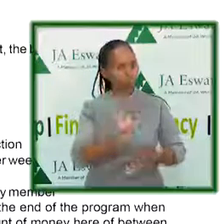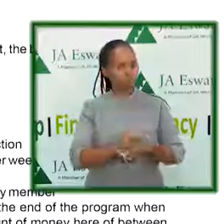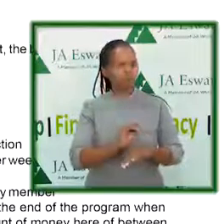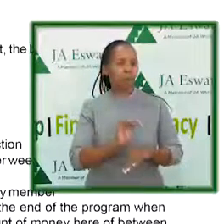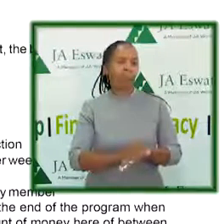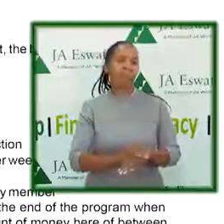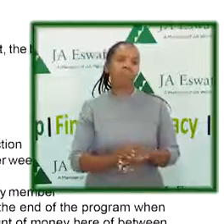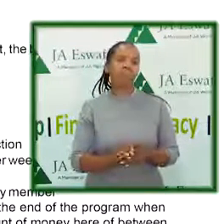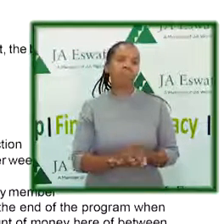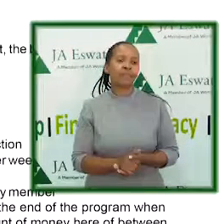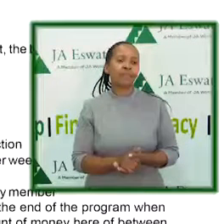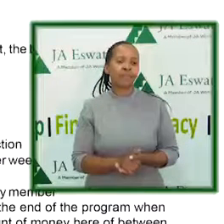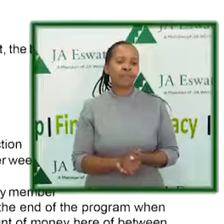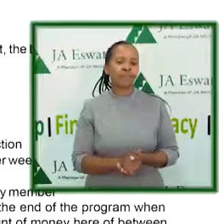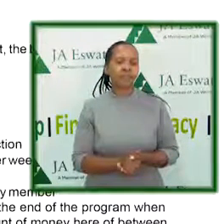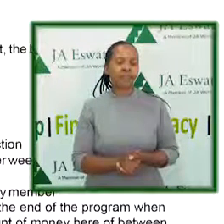sales.